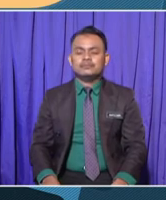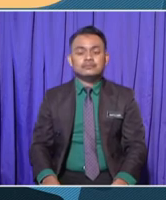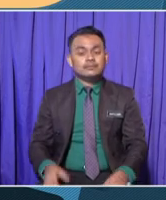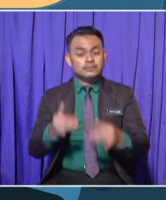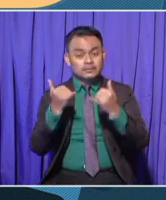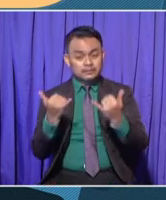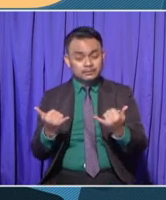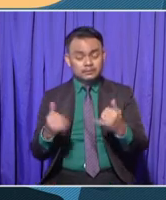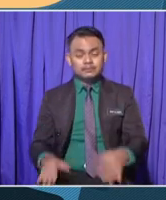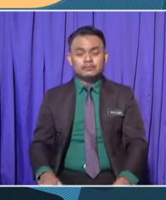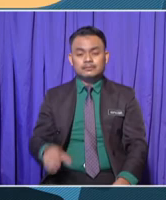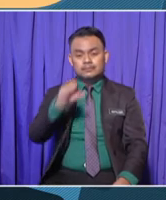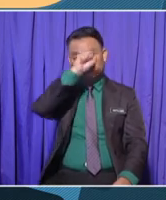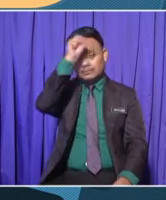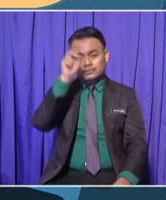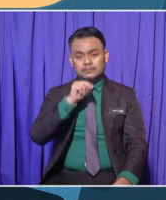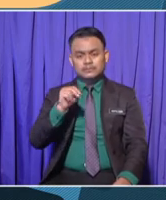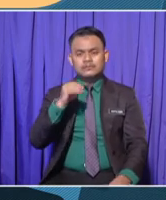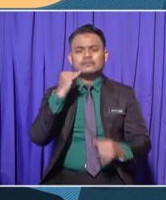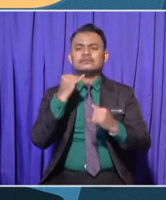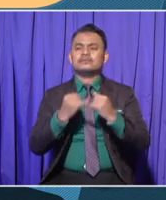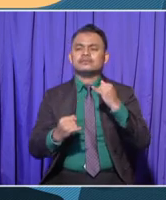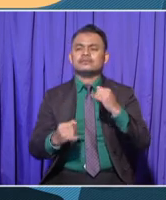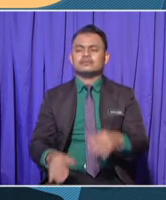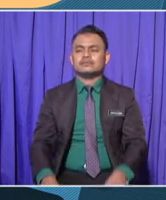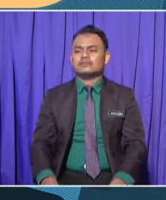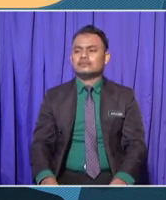Now, we go to the last question.